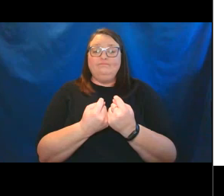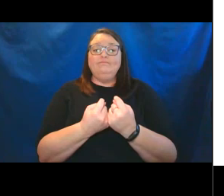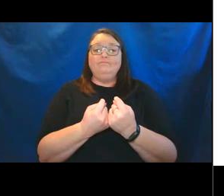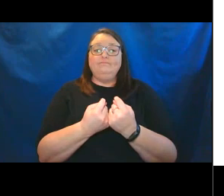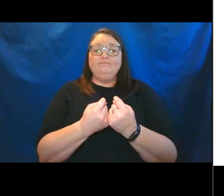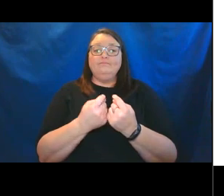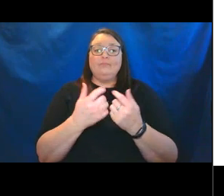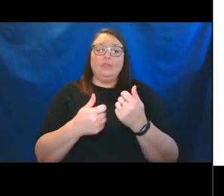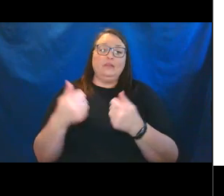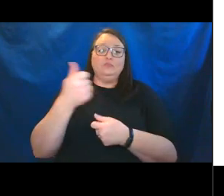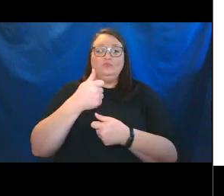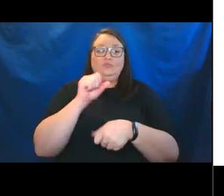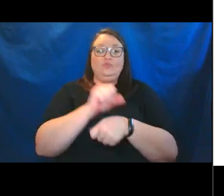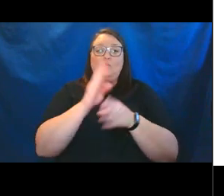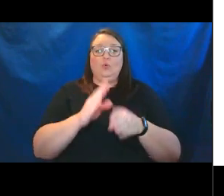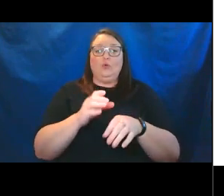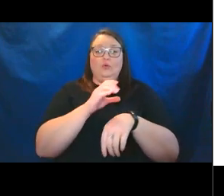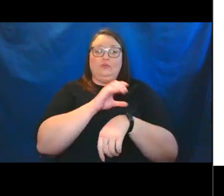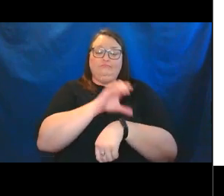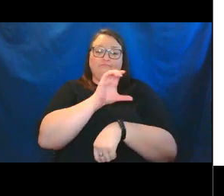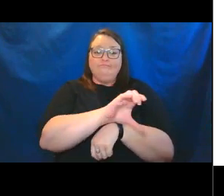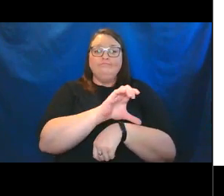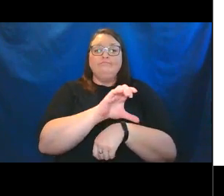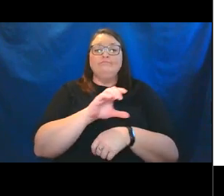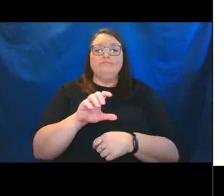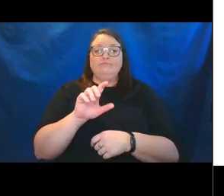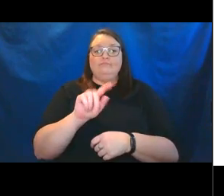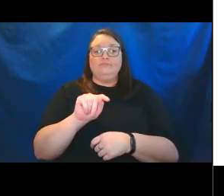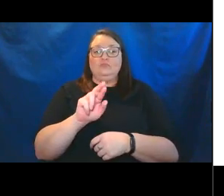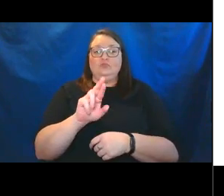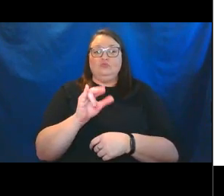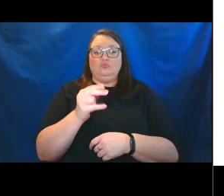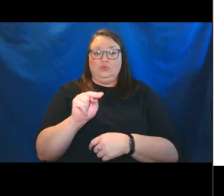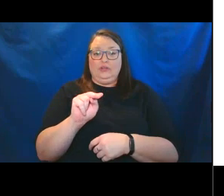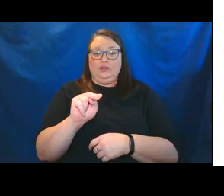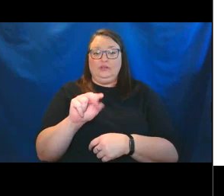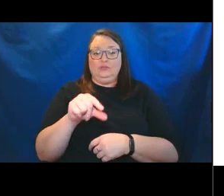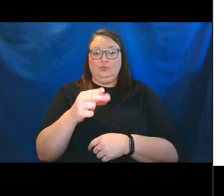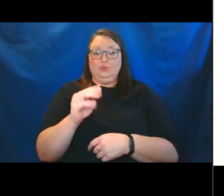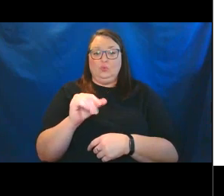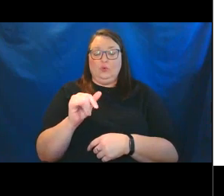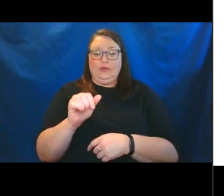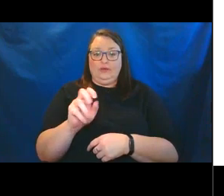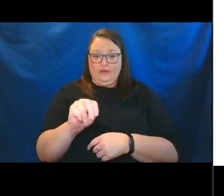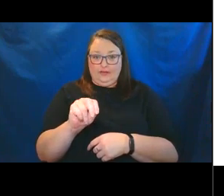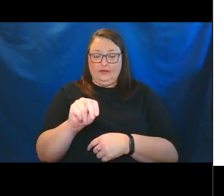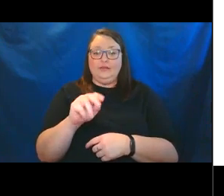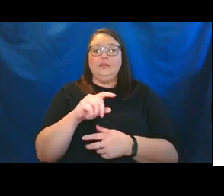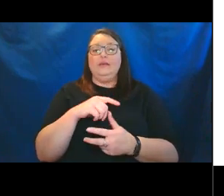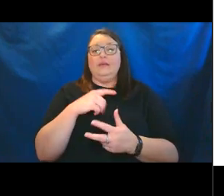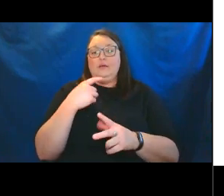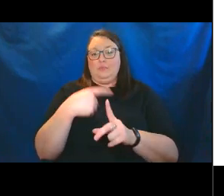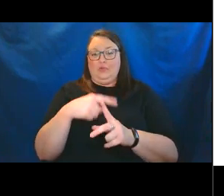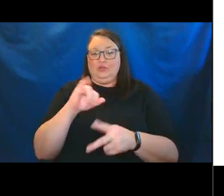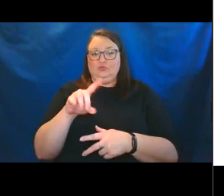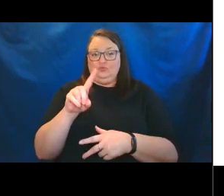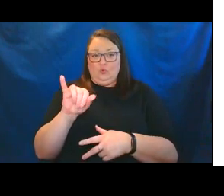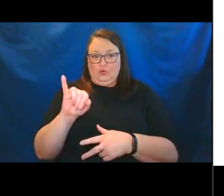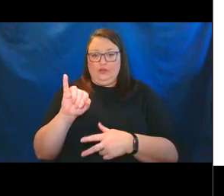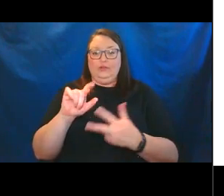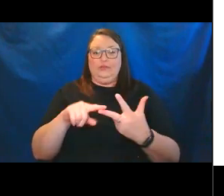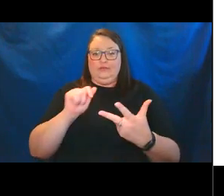Empowerment Cabinet, Ring Nguyen, and our Deputy Chief, Jody Sugarman-Brozan, and myself. We also